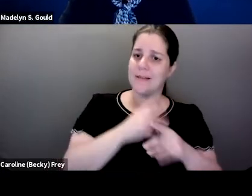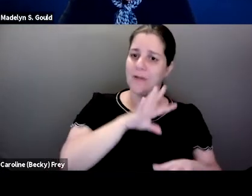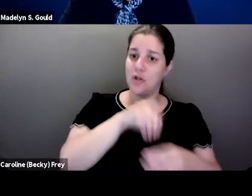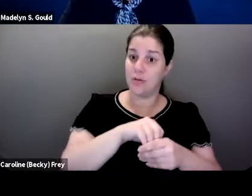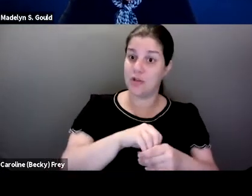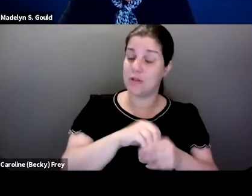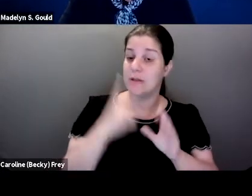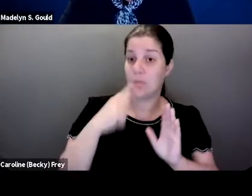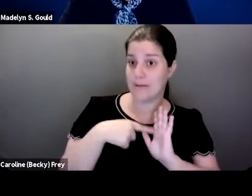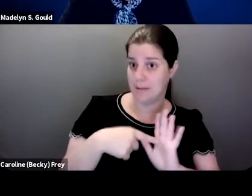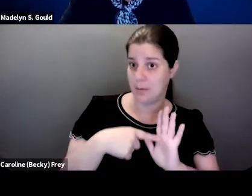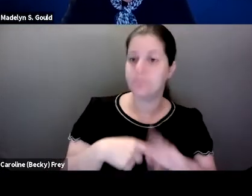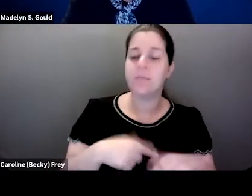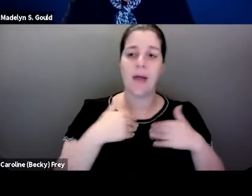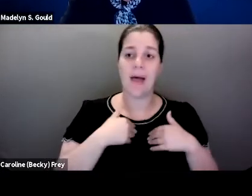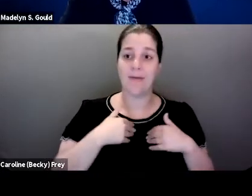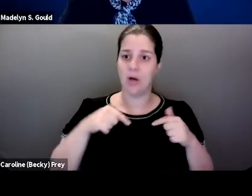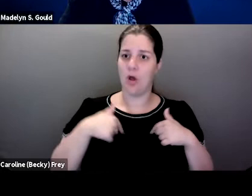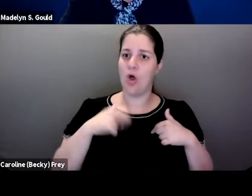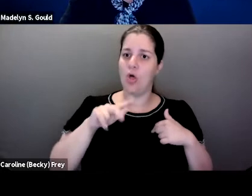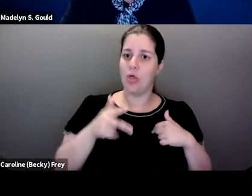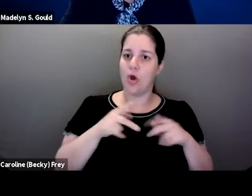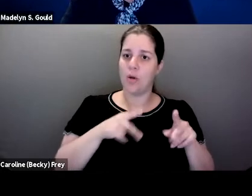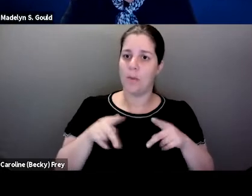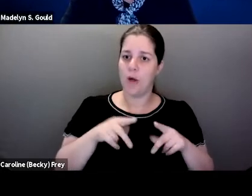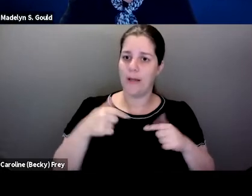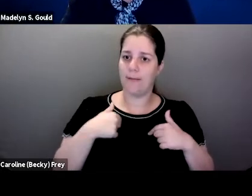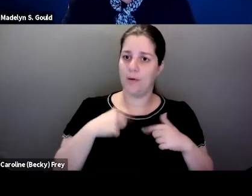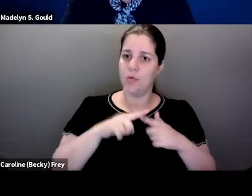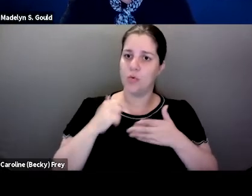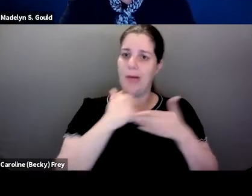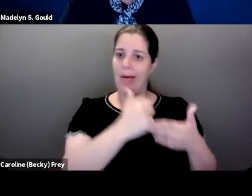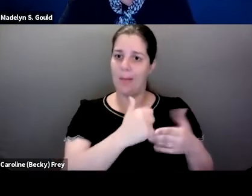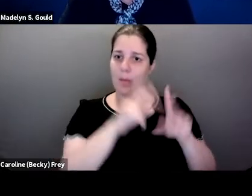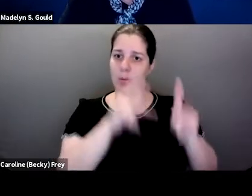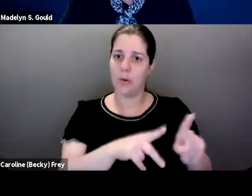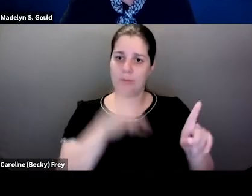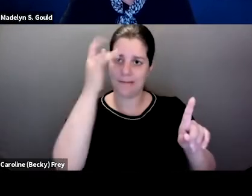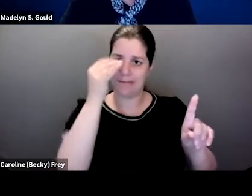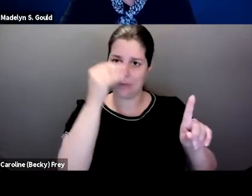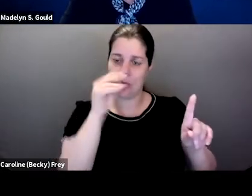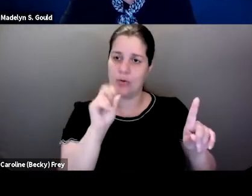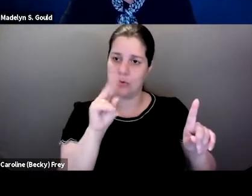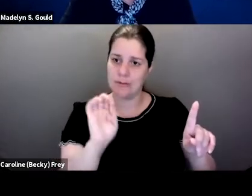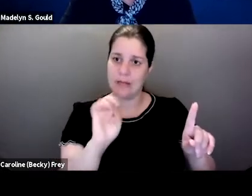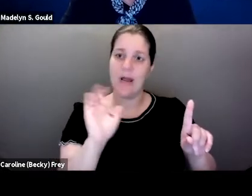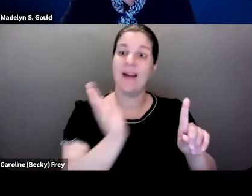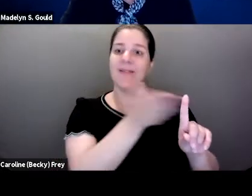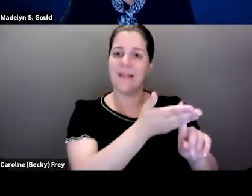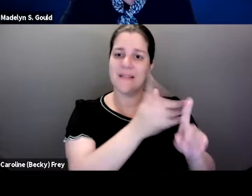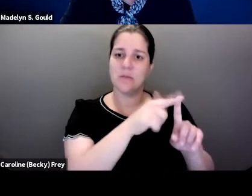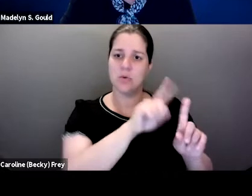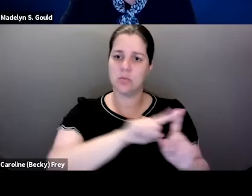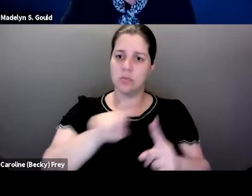including getting the third party to help the person at imminent risk to the hospital without calling